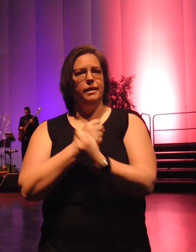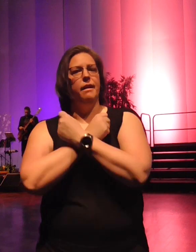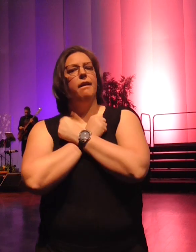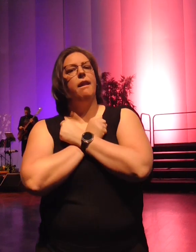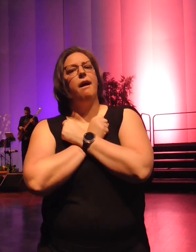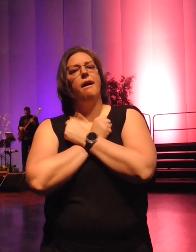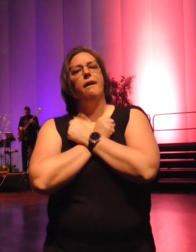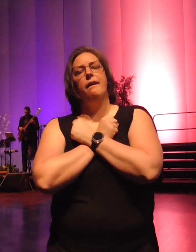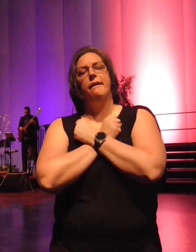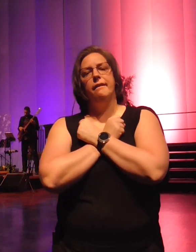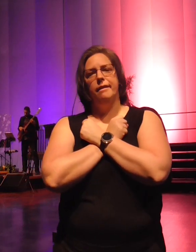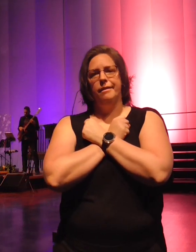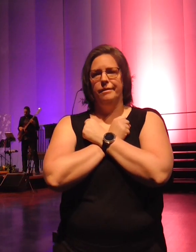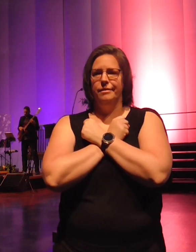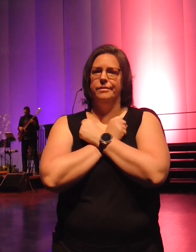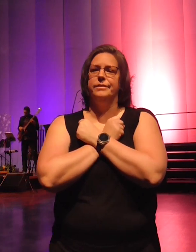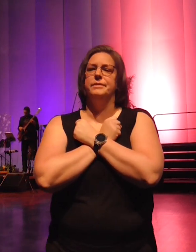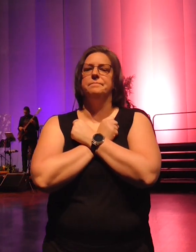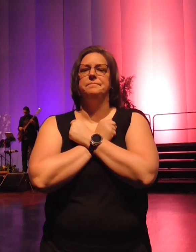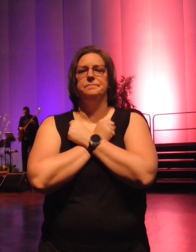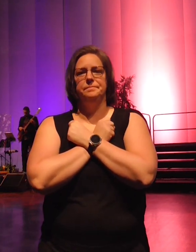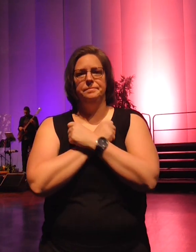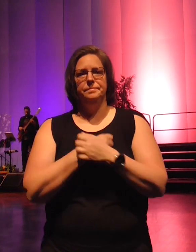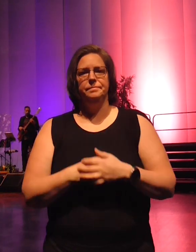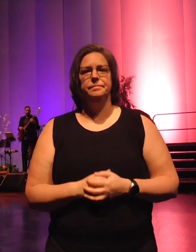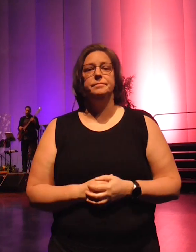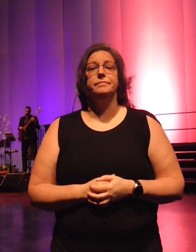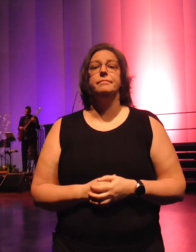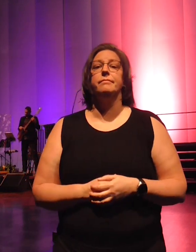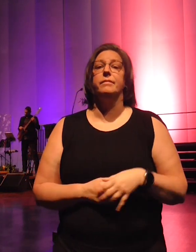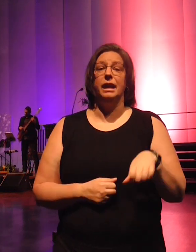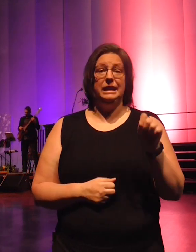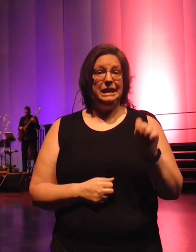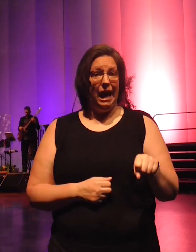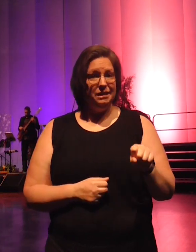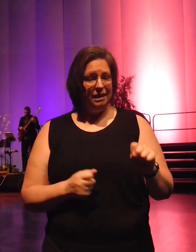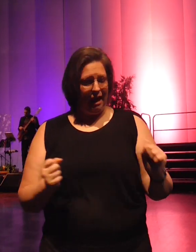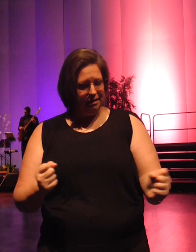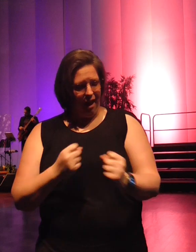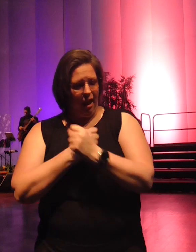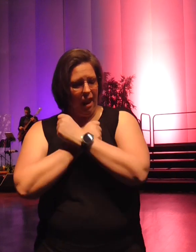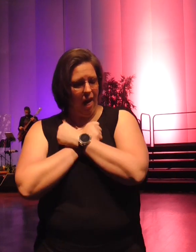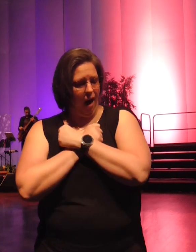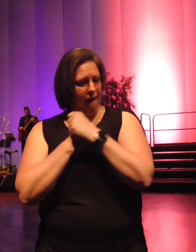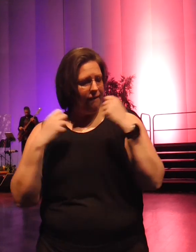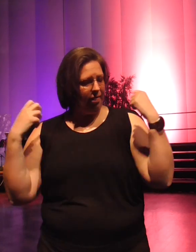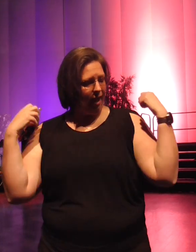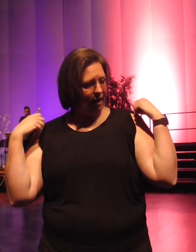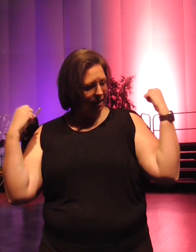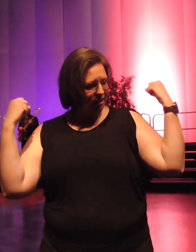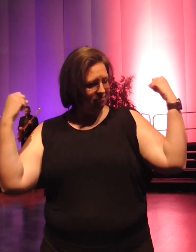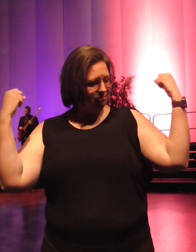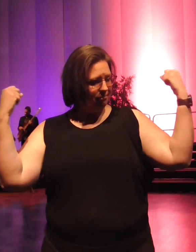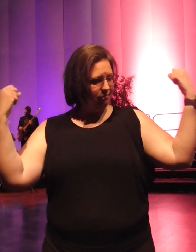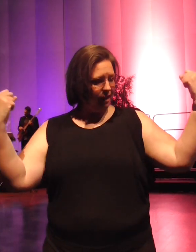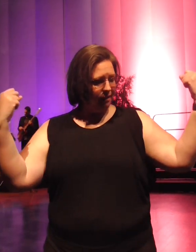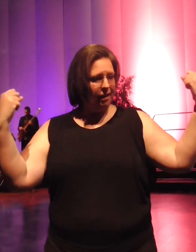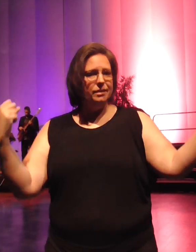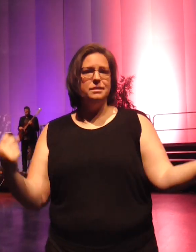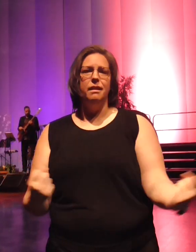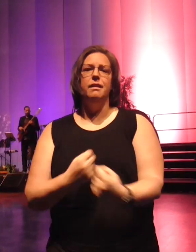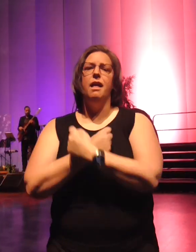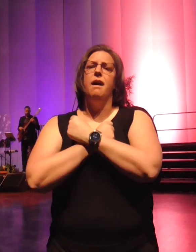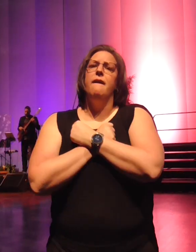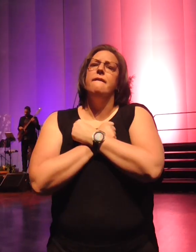only love. Yes, it's a love that heals, a love that